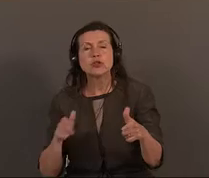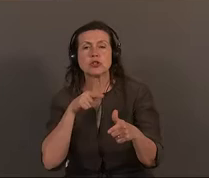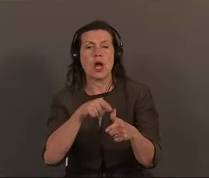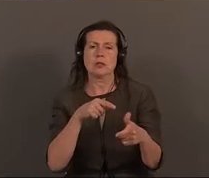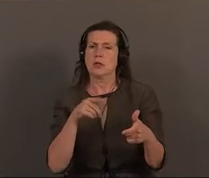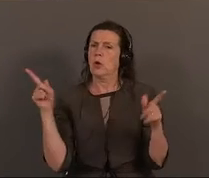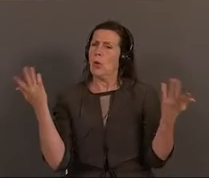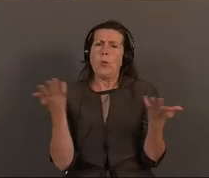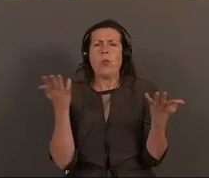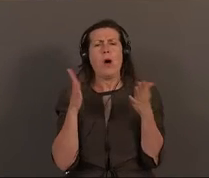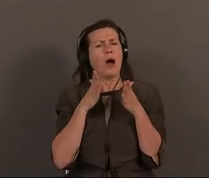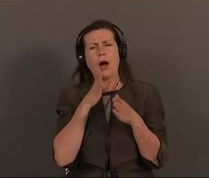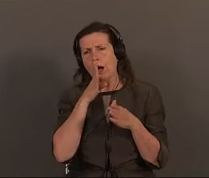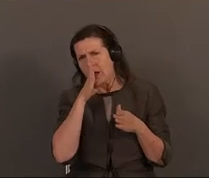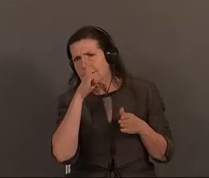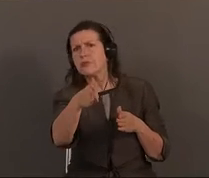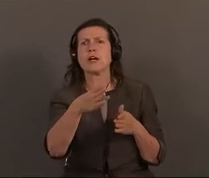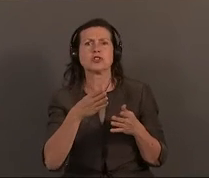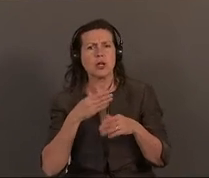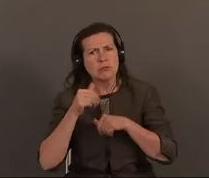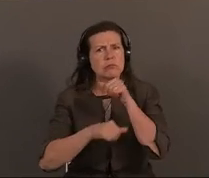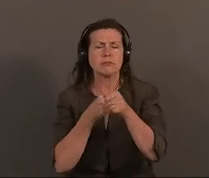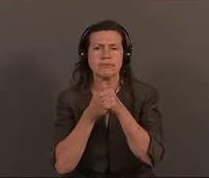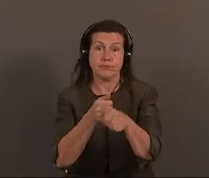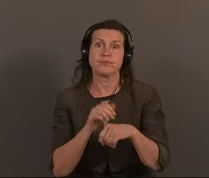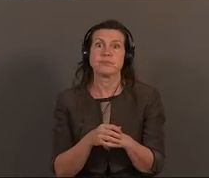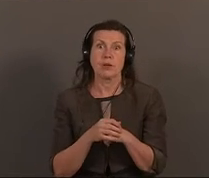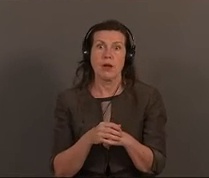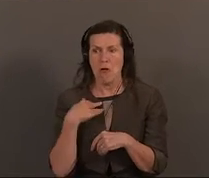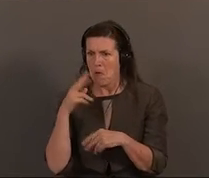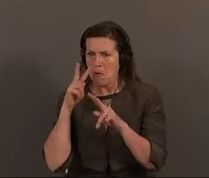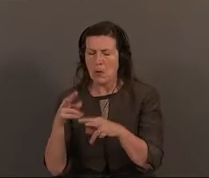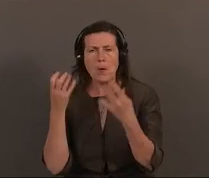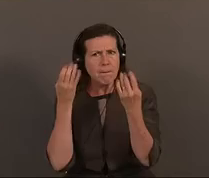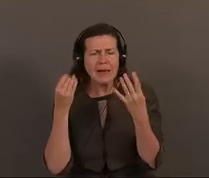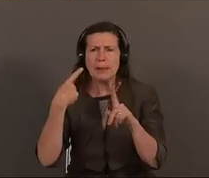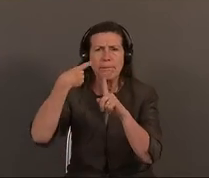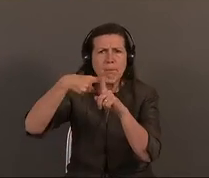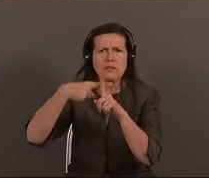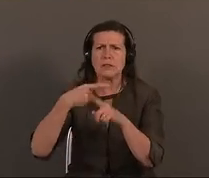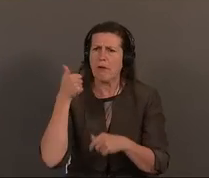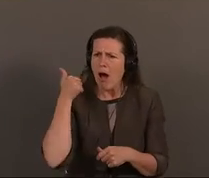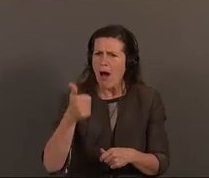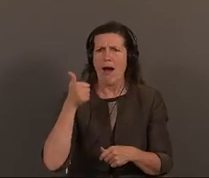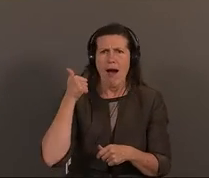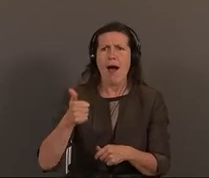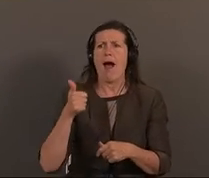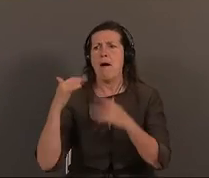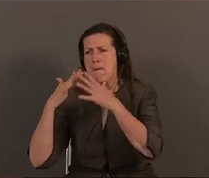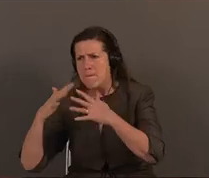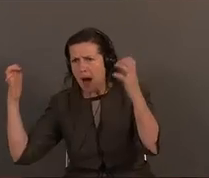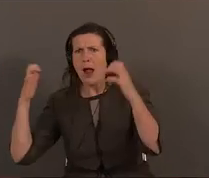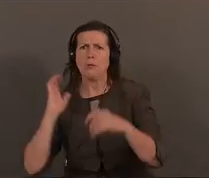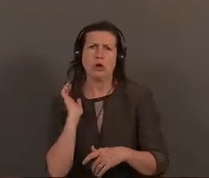were very many positive comments about the European Commission and the European Parliament all over